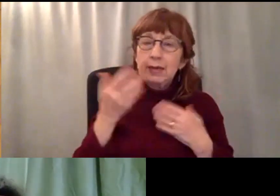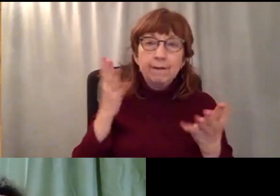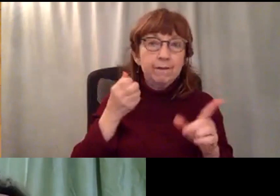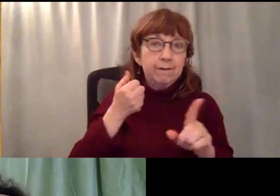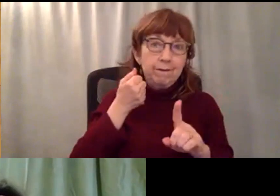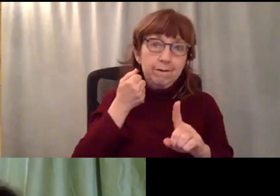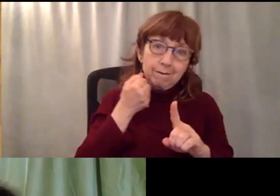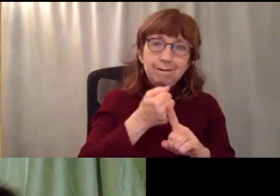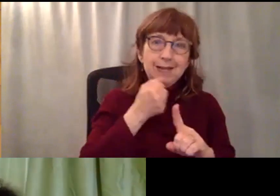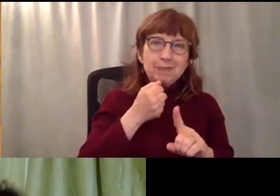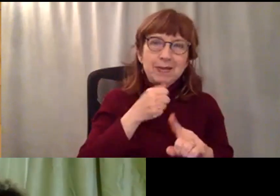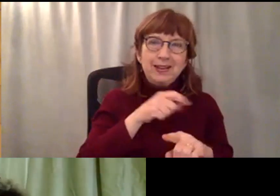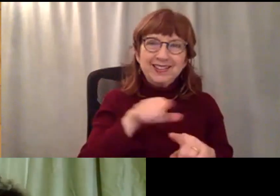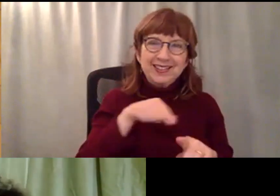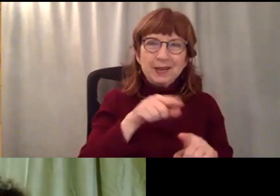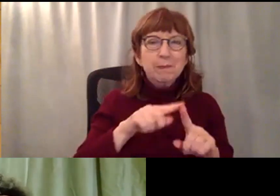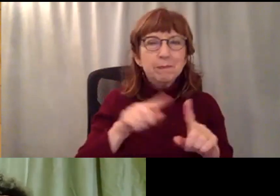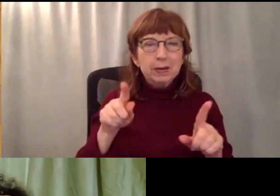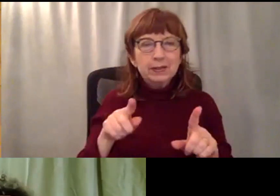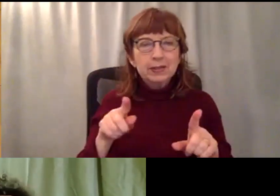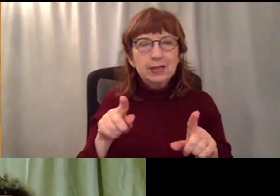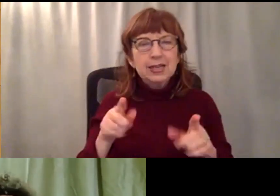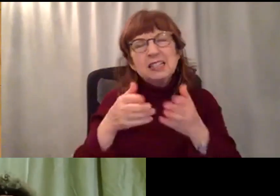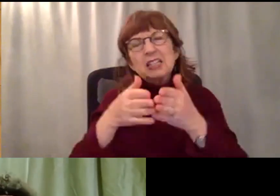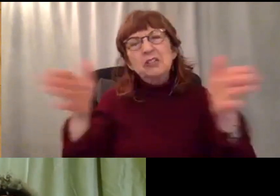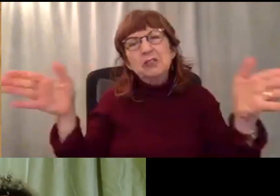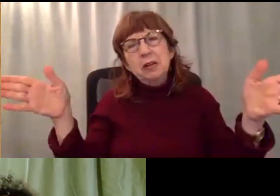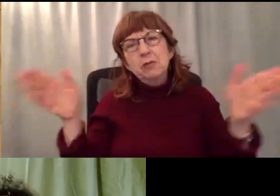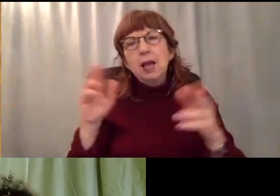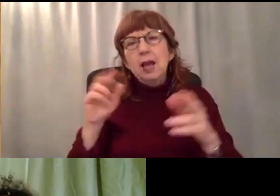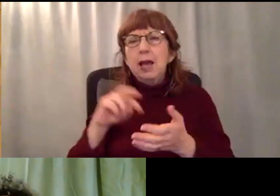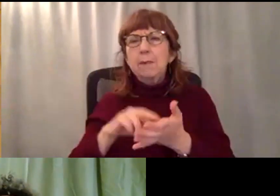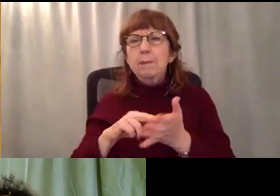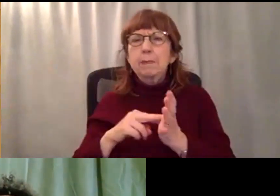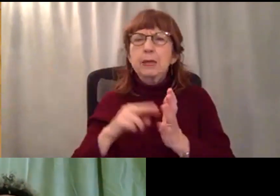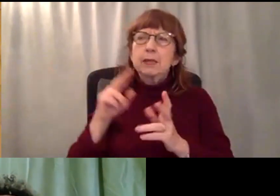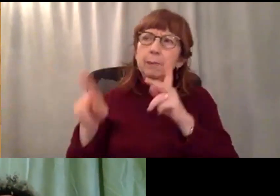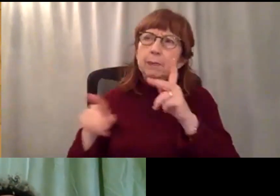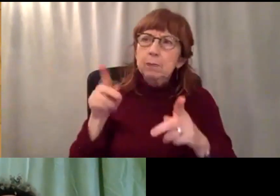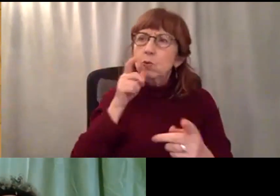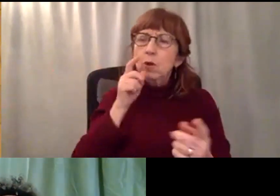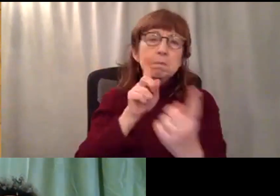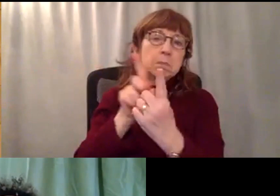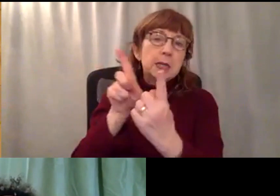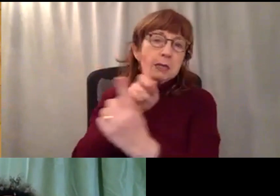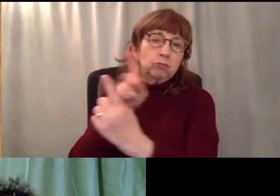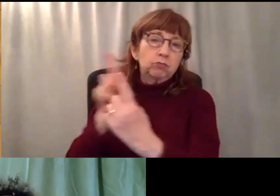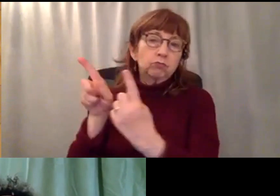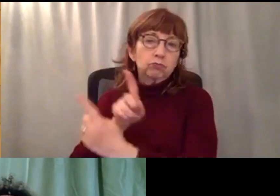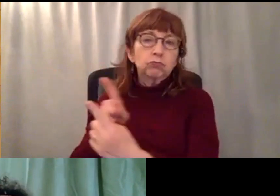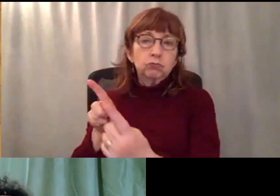them, but also like, you know, in a general sense, like the people that I come in contact with.